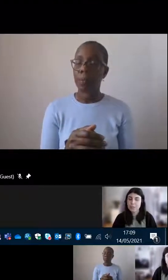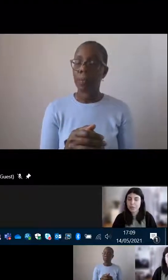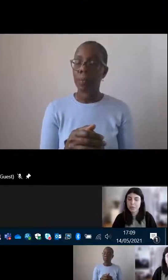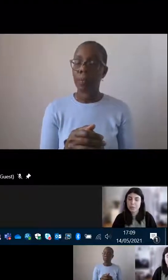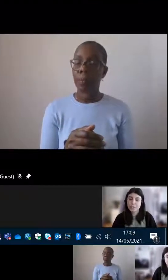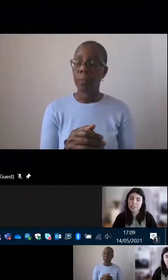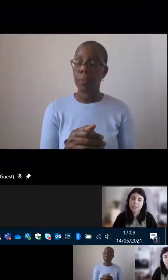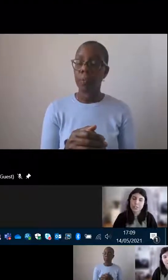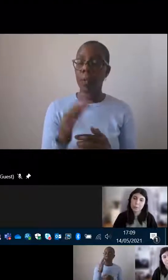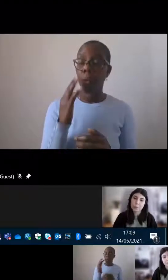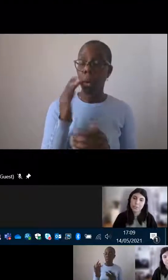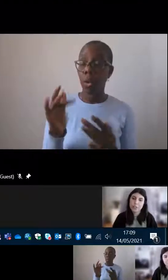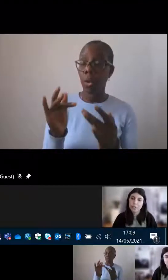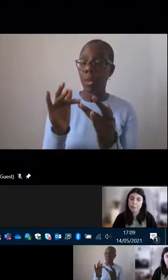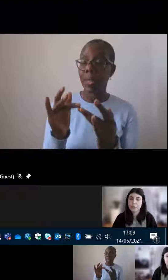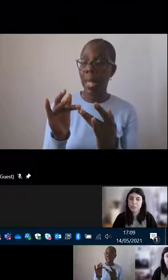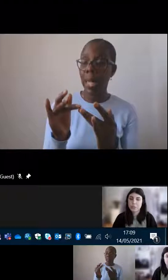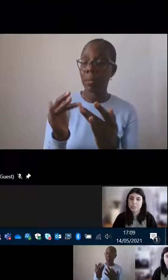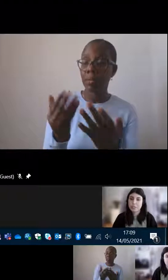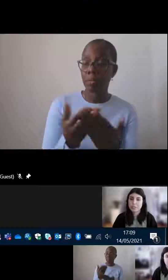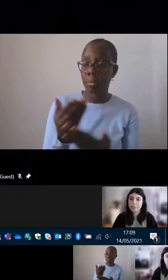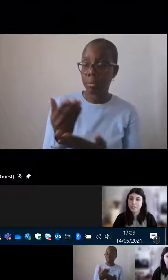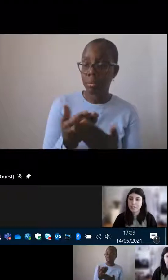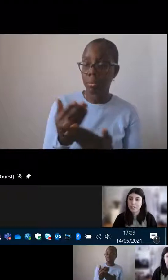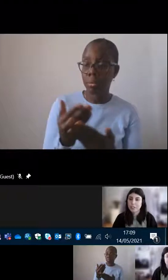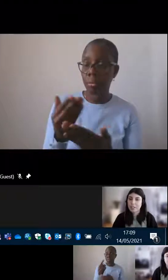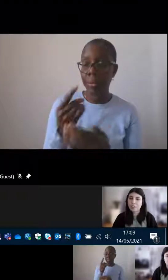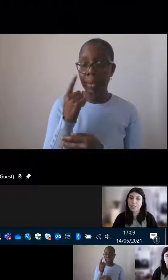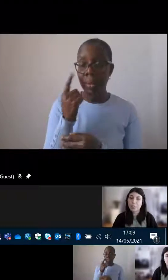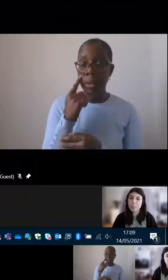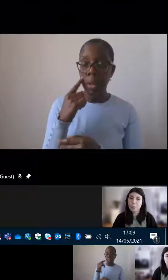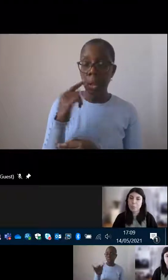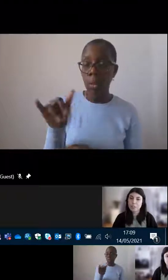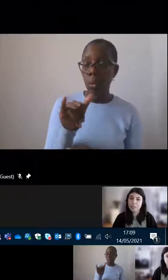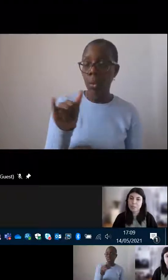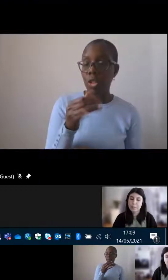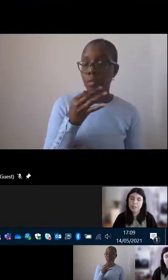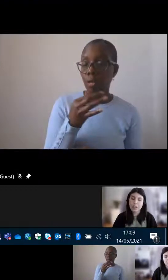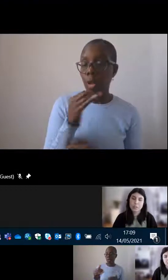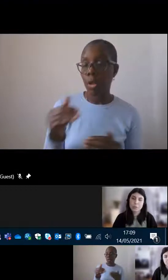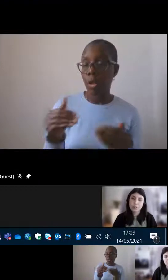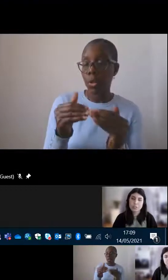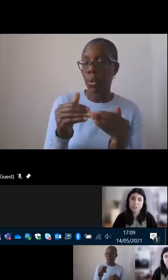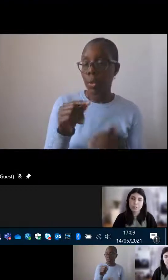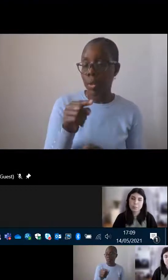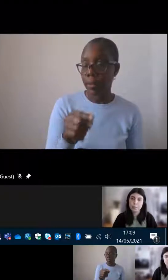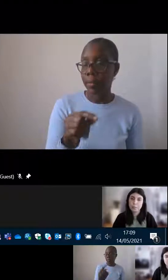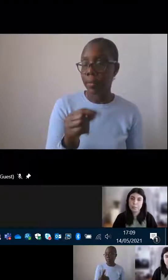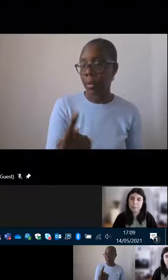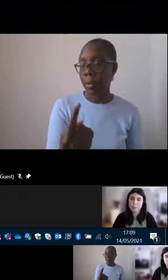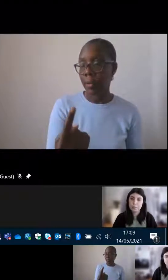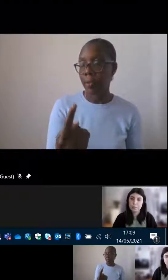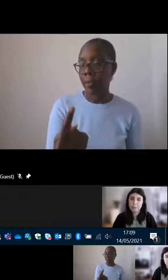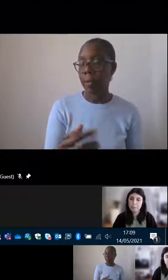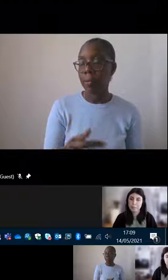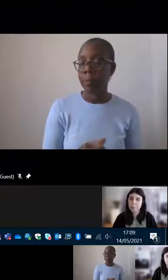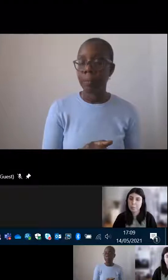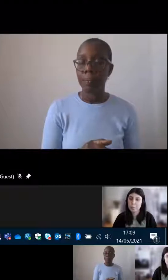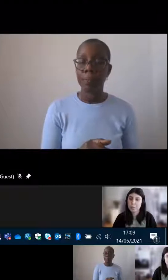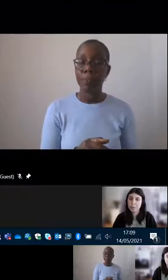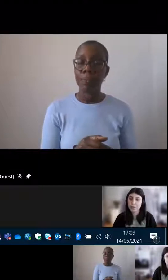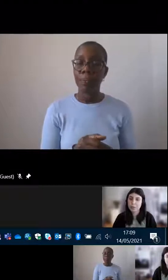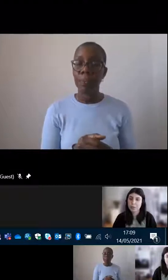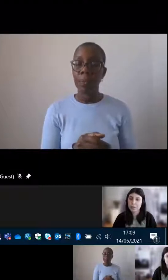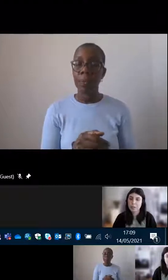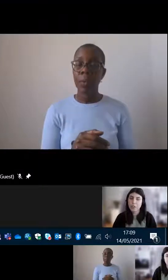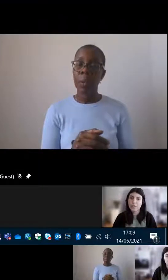you'd prefer, which they think would suit you. They also have one-off webinars which pop